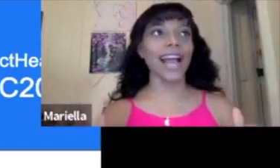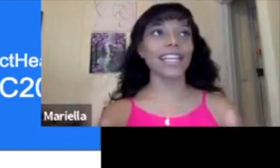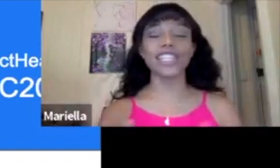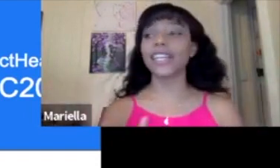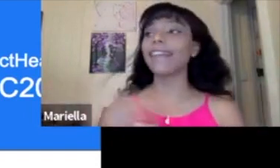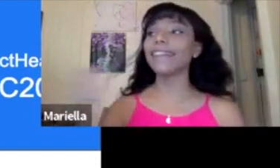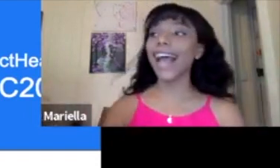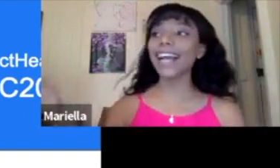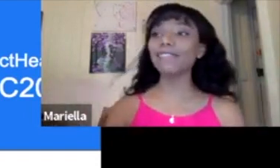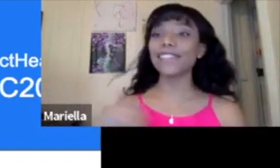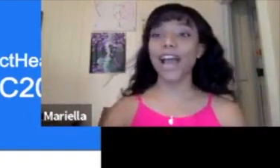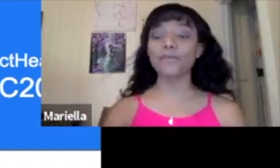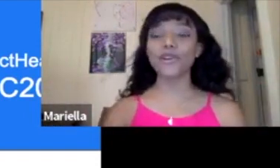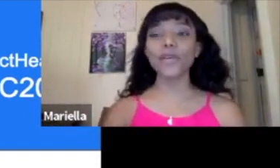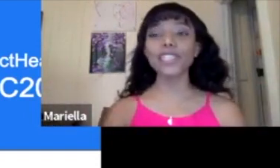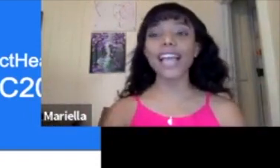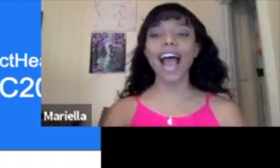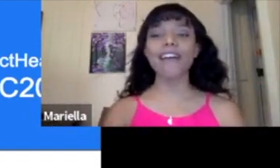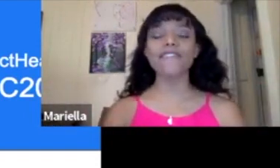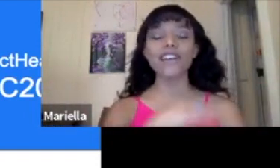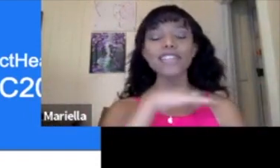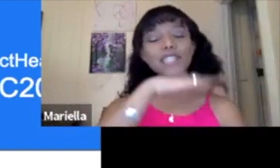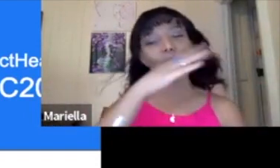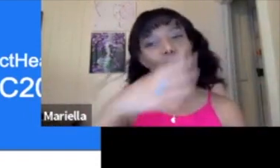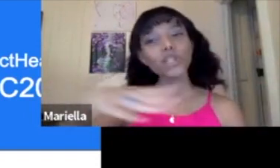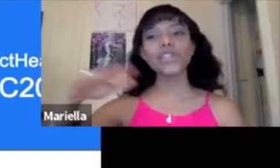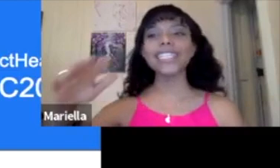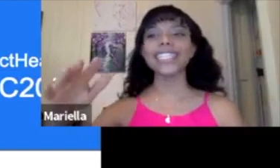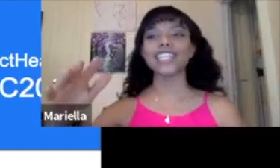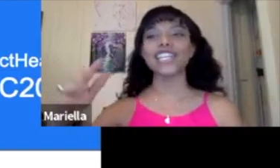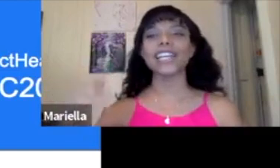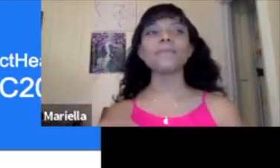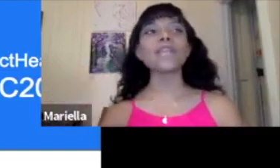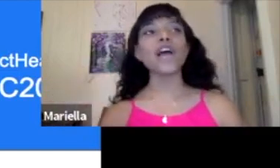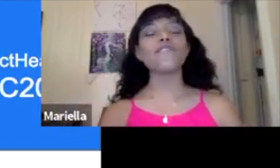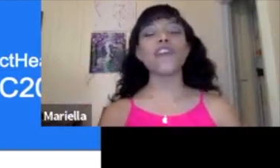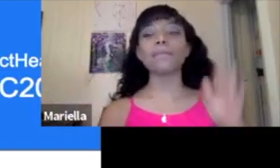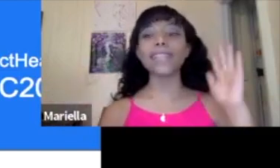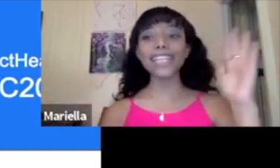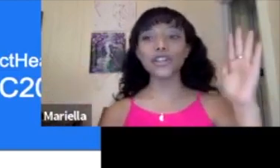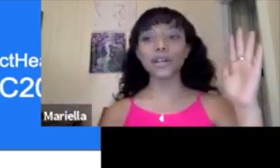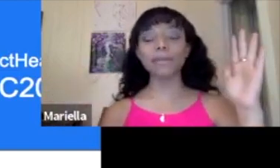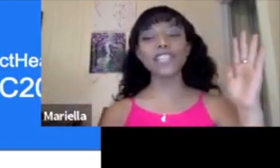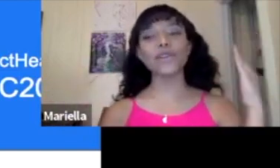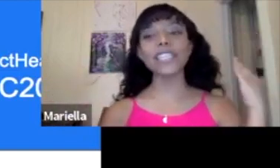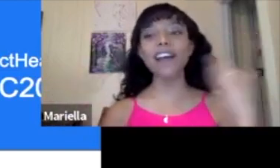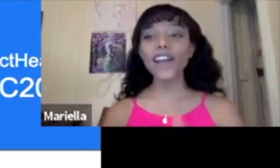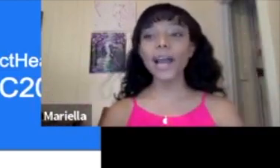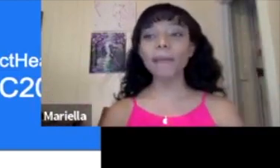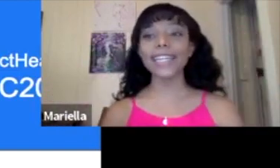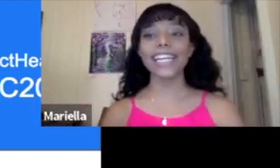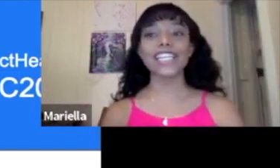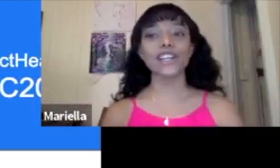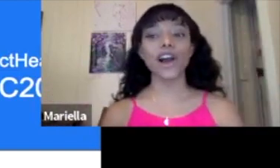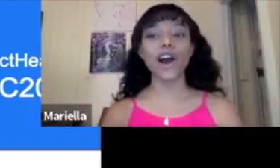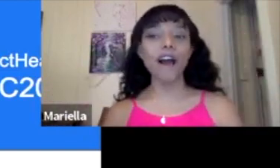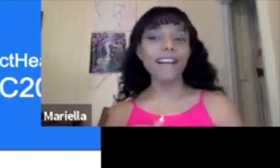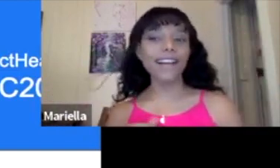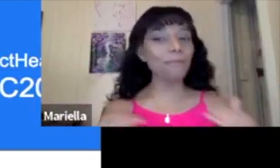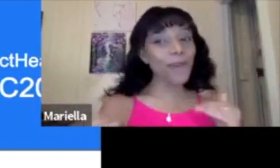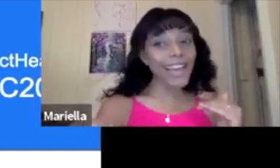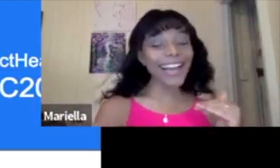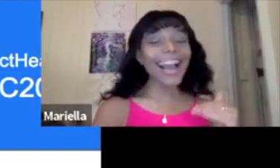it in action. And then after that, we're going to have a very smooth transition from that script into this other application